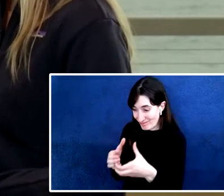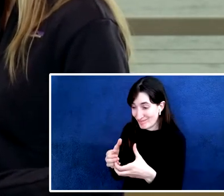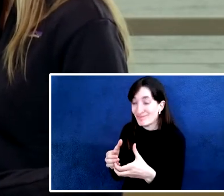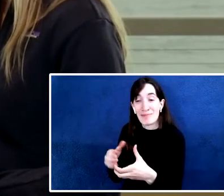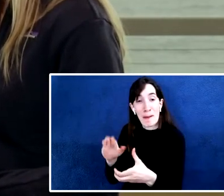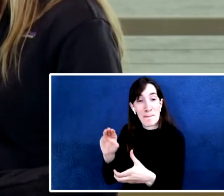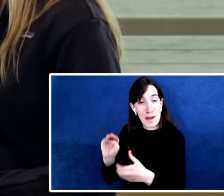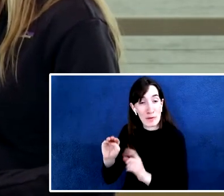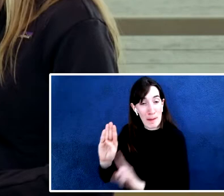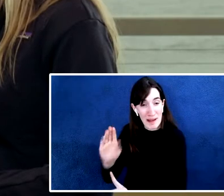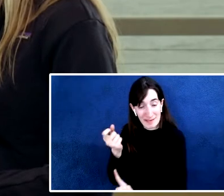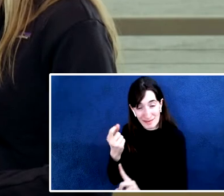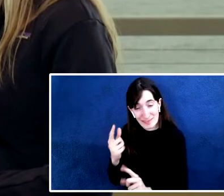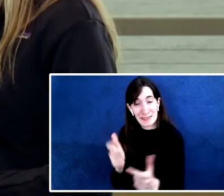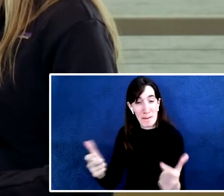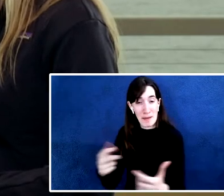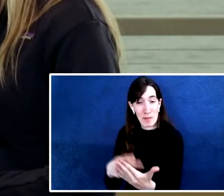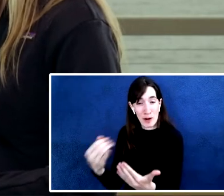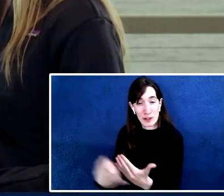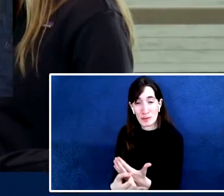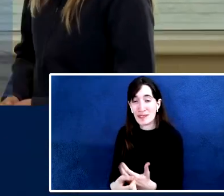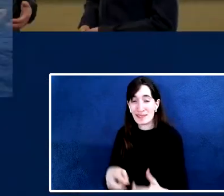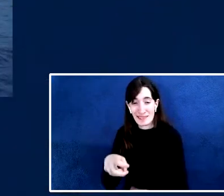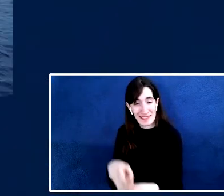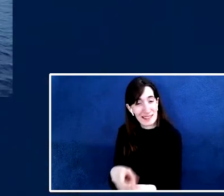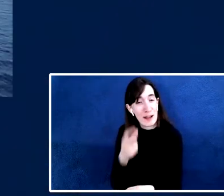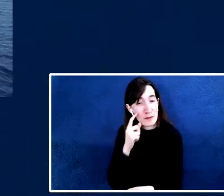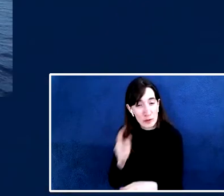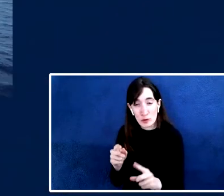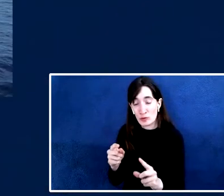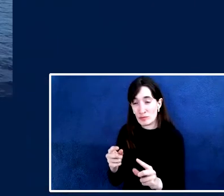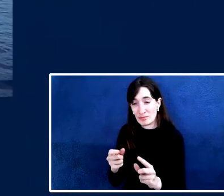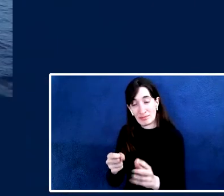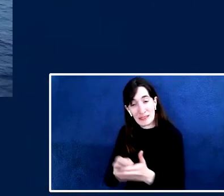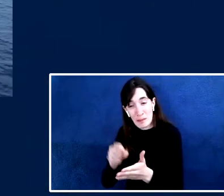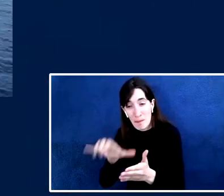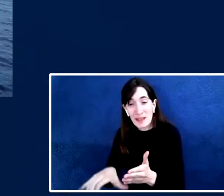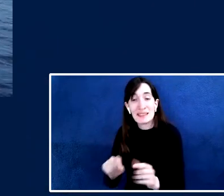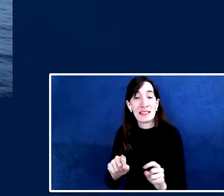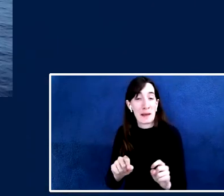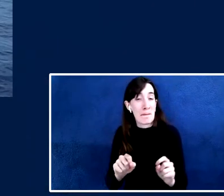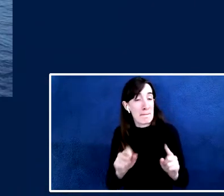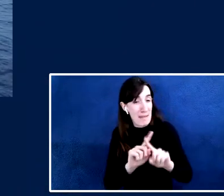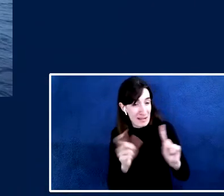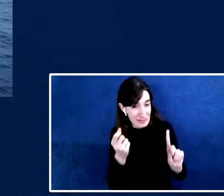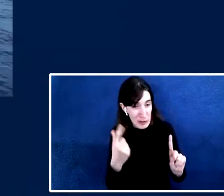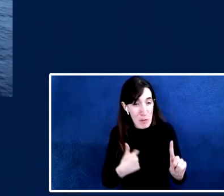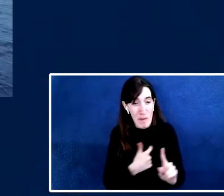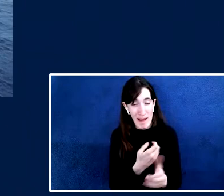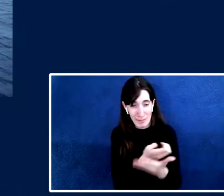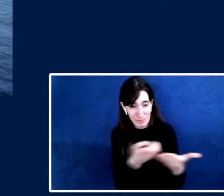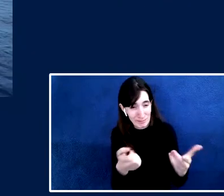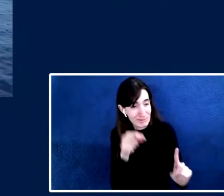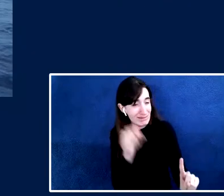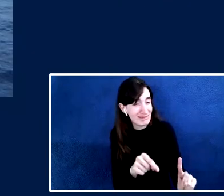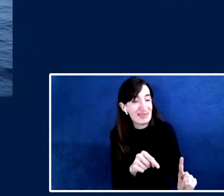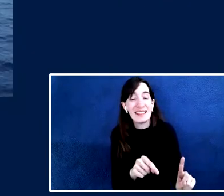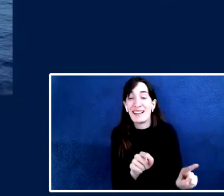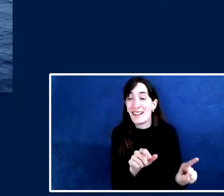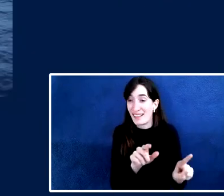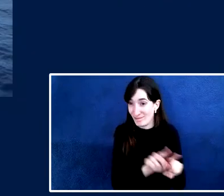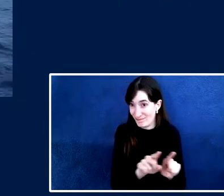kind of thing that would be really hard to accomplish and probably pretty expensive without these amazing tools such as AUVs. So